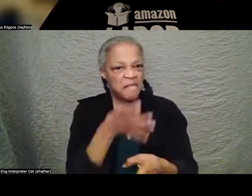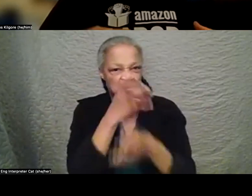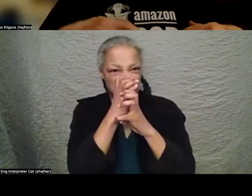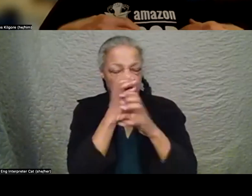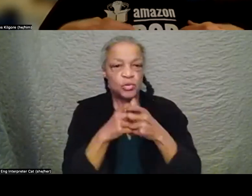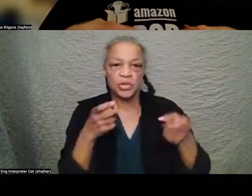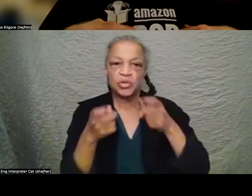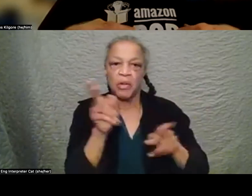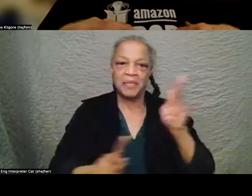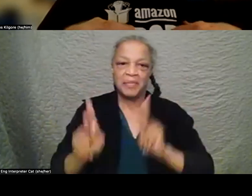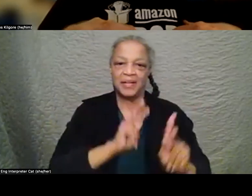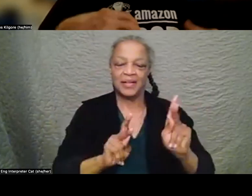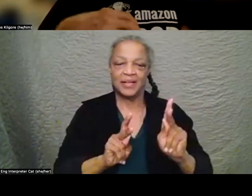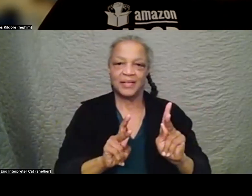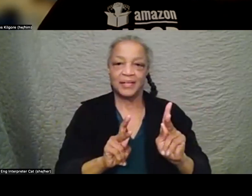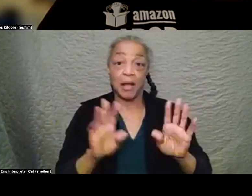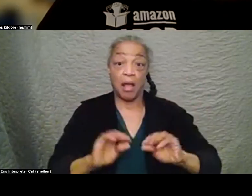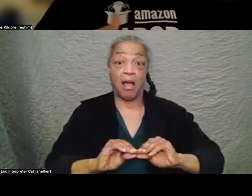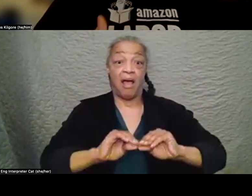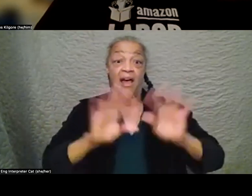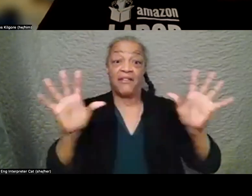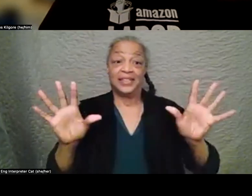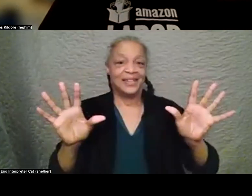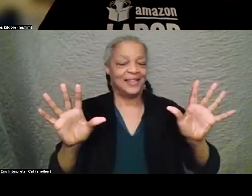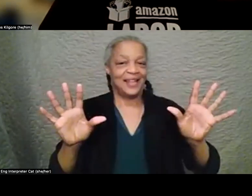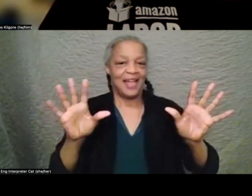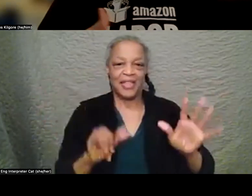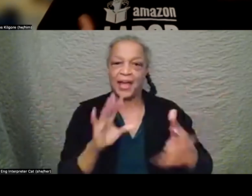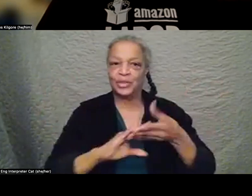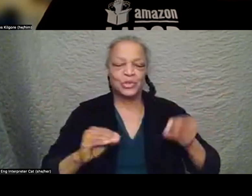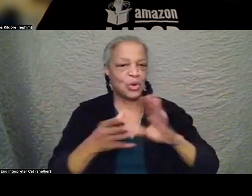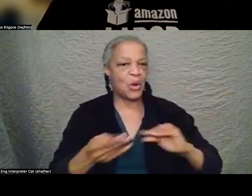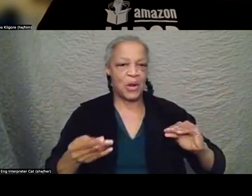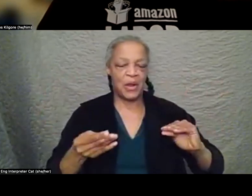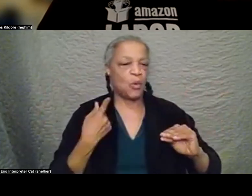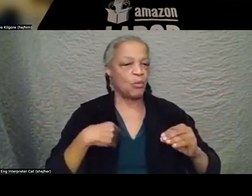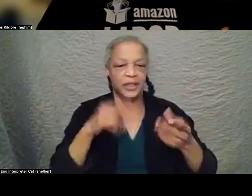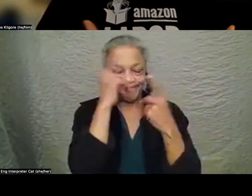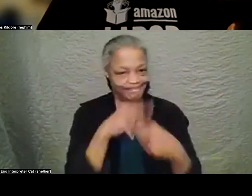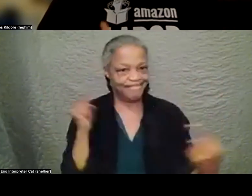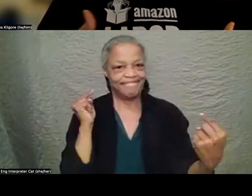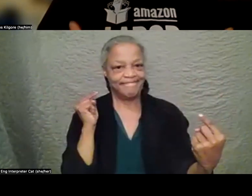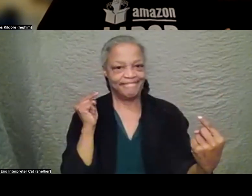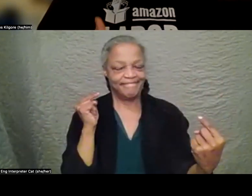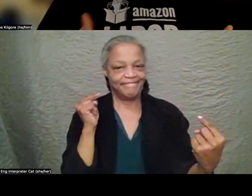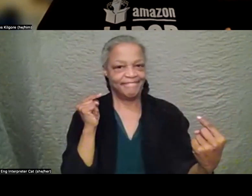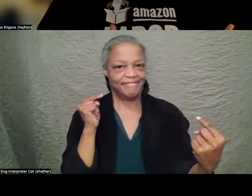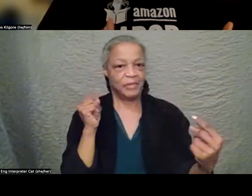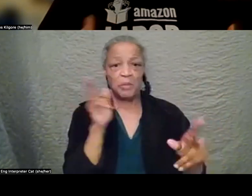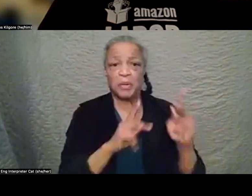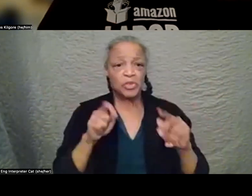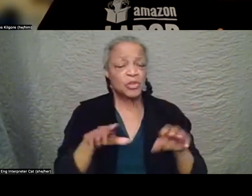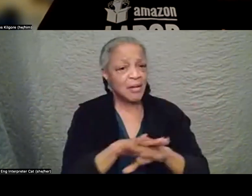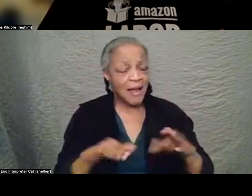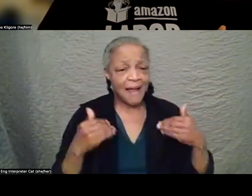people. And so obviously that's not a narrative that we agree with. We don't believe anyone should even be on a